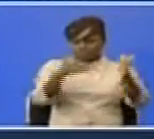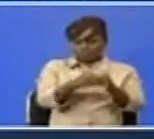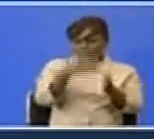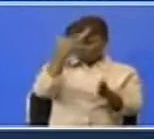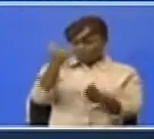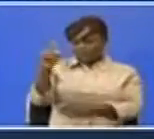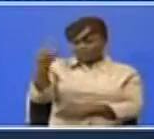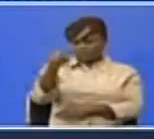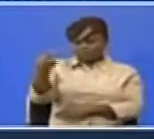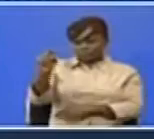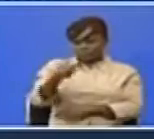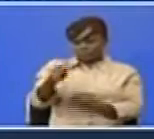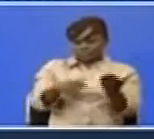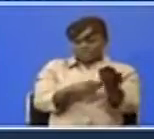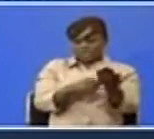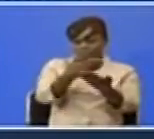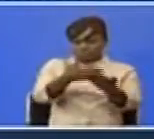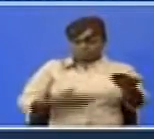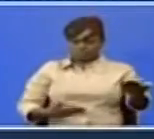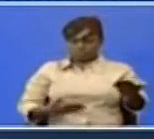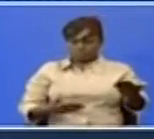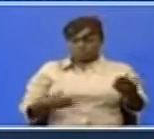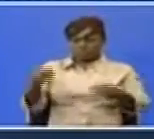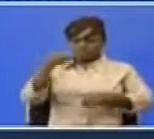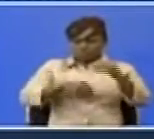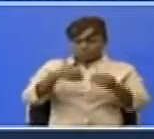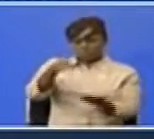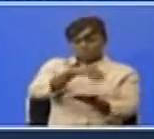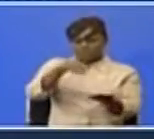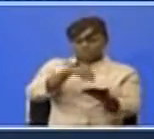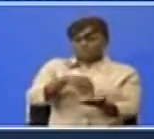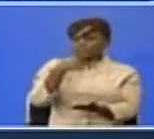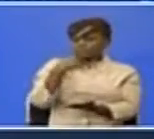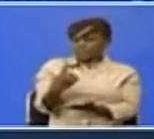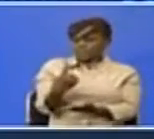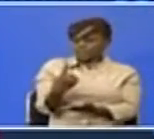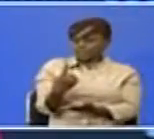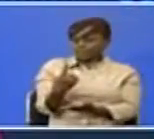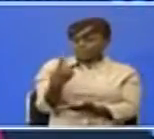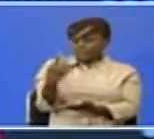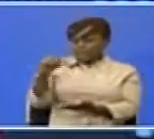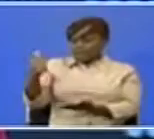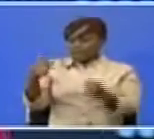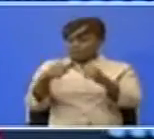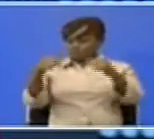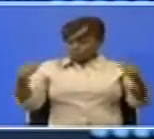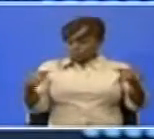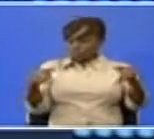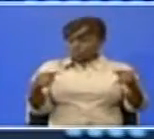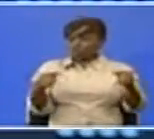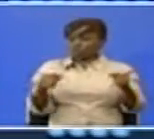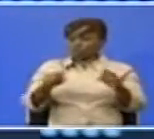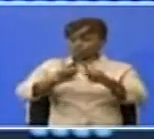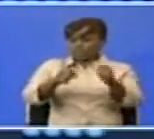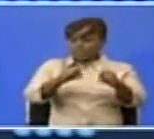irregularities in the list that were submitted to polling stations on Friday morning. Now, the candidates claim one of their opponents had a hand in tampering